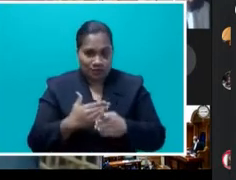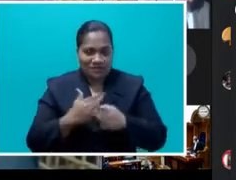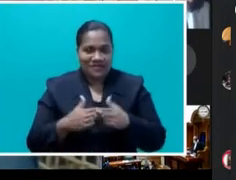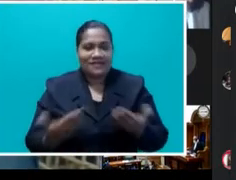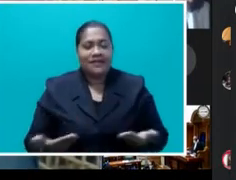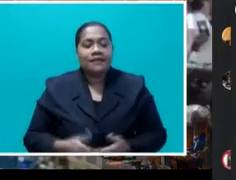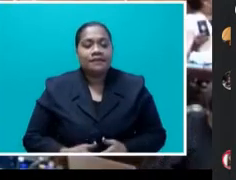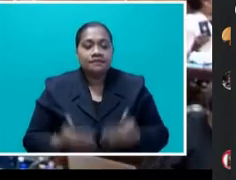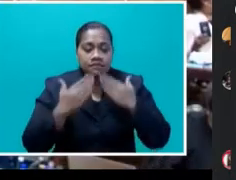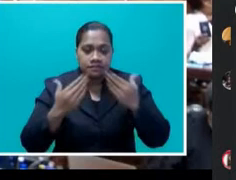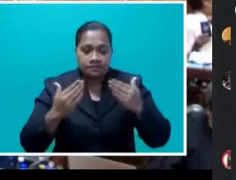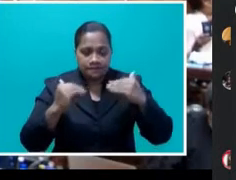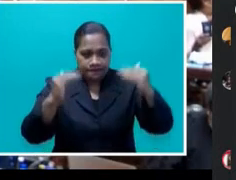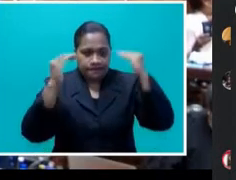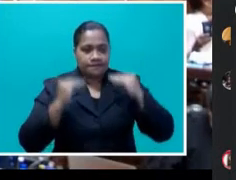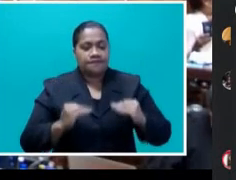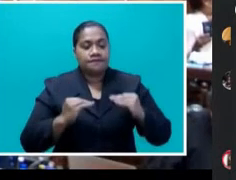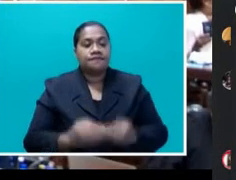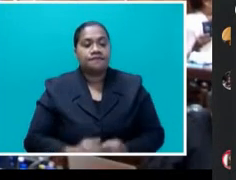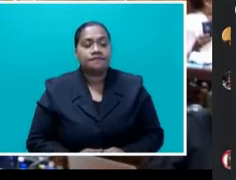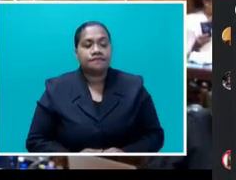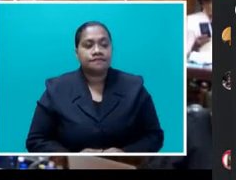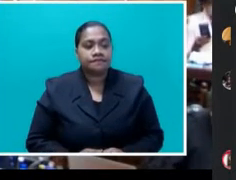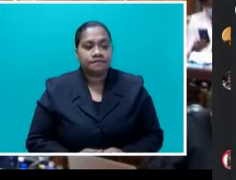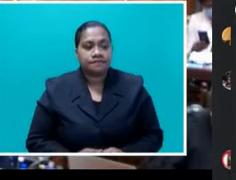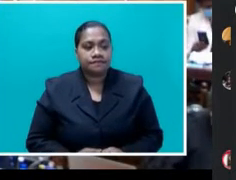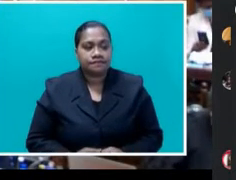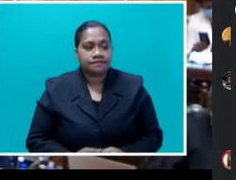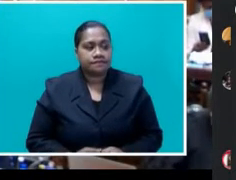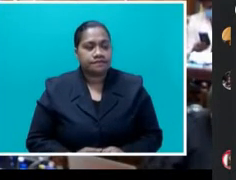Thank you. We'll move on. I give the floor.